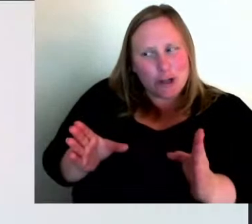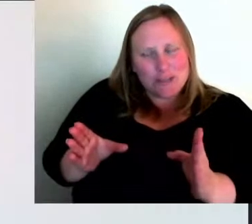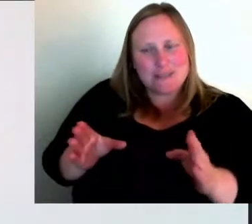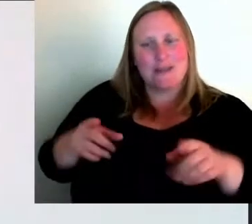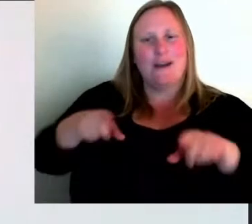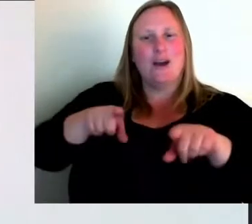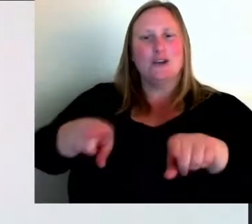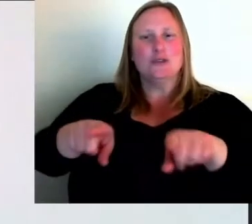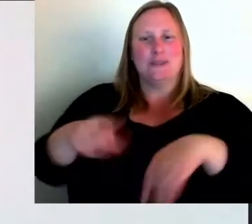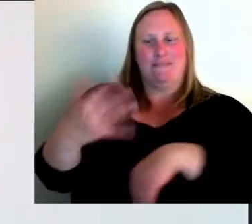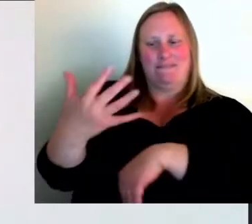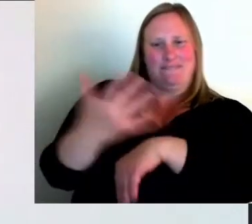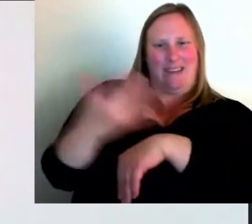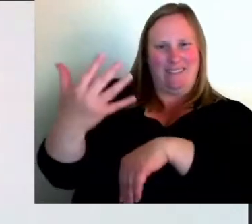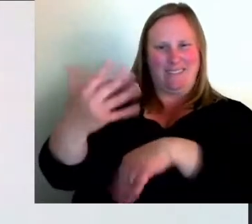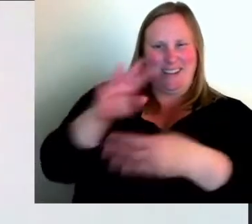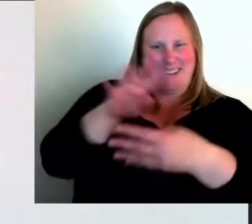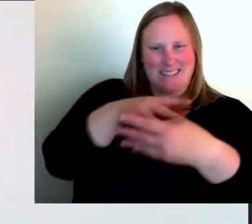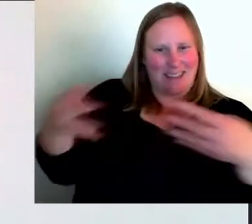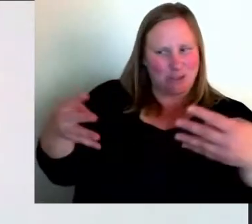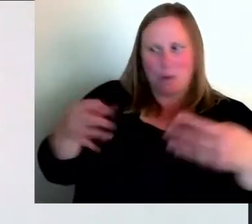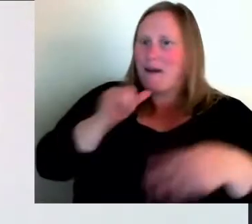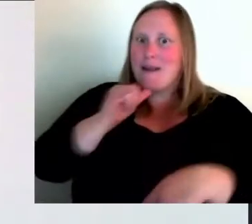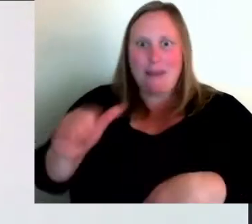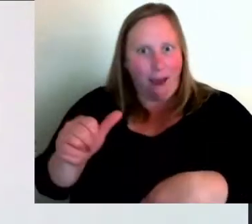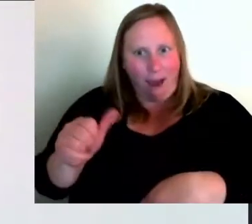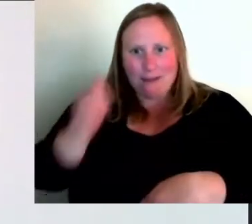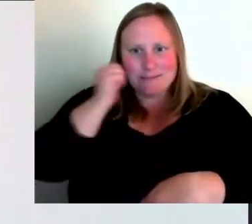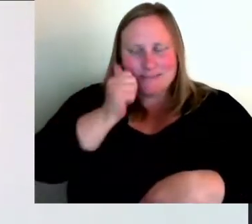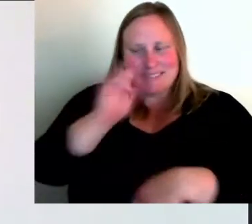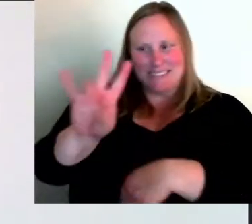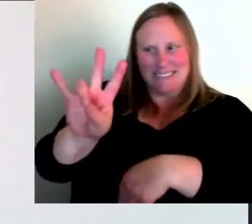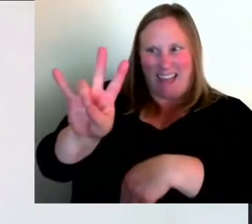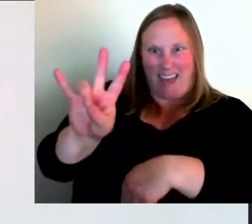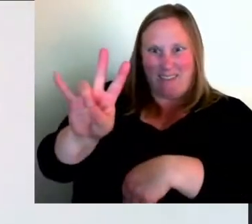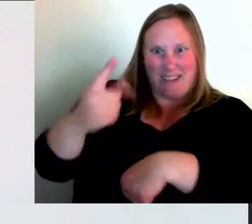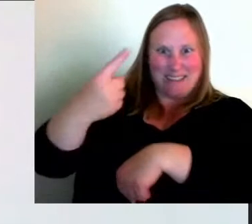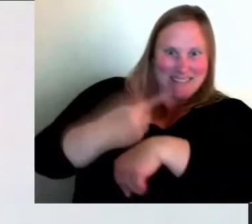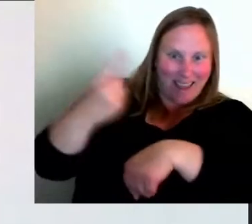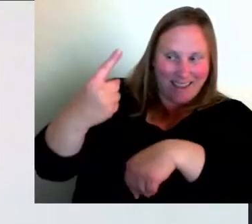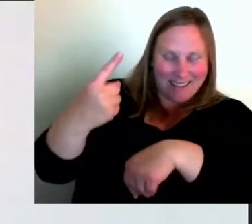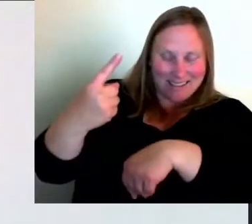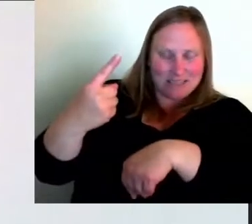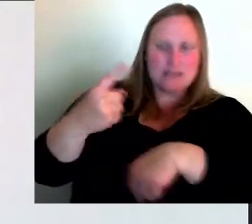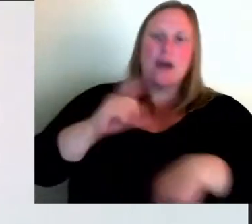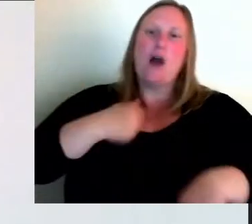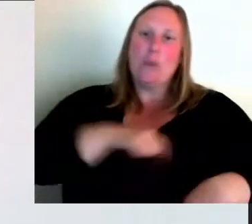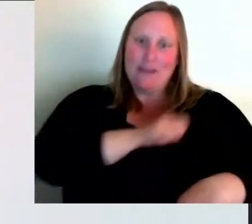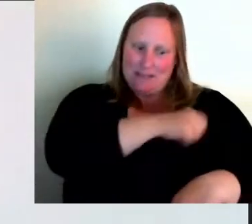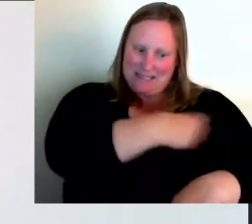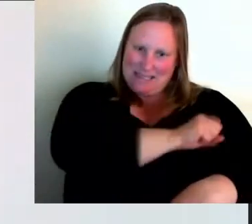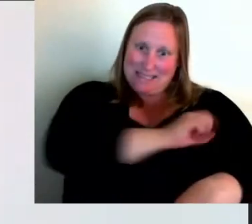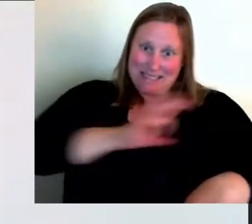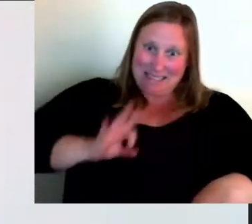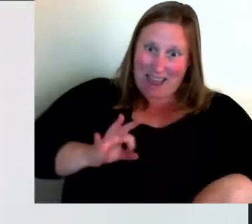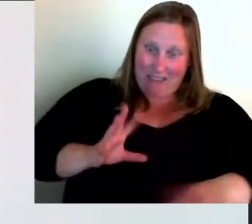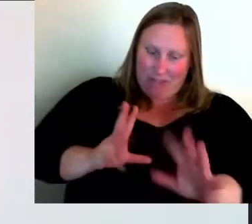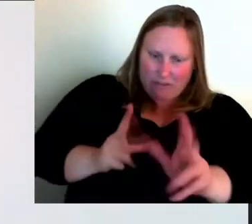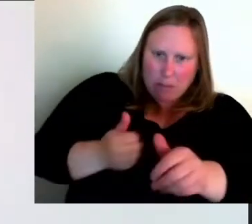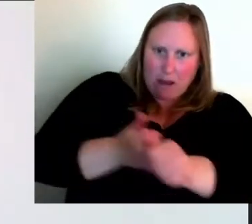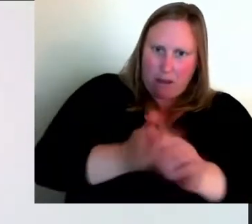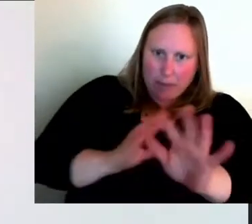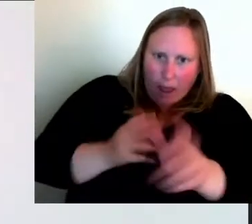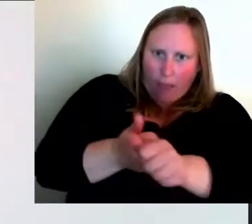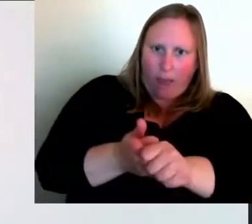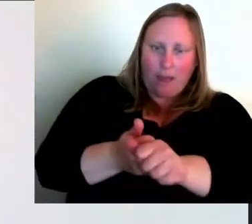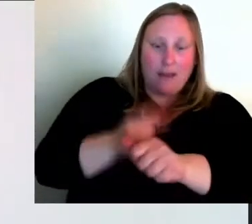week schedule. And hopefully giving some of our data staff a rest. We have staff who've been doing these updates now 7 days a week